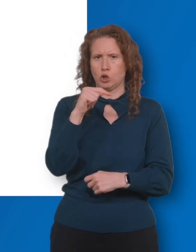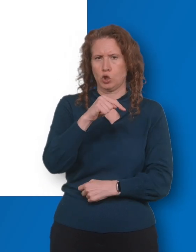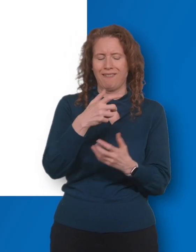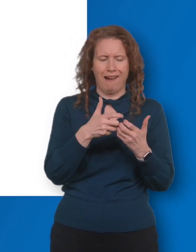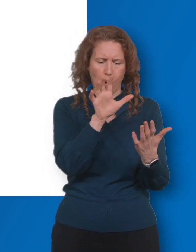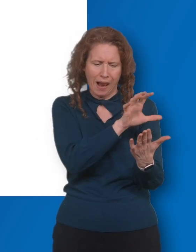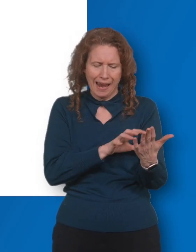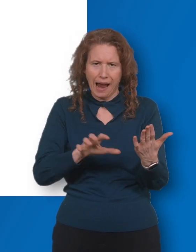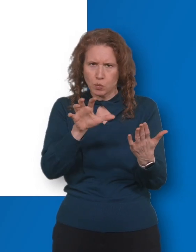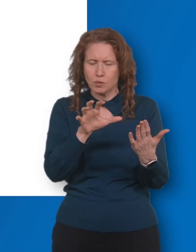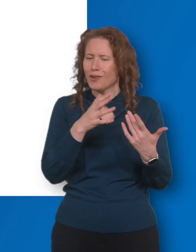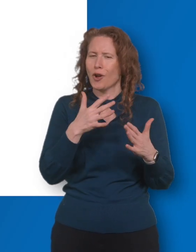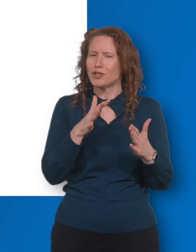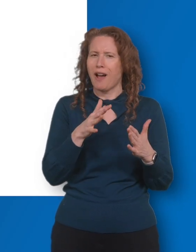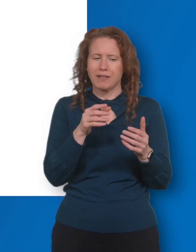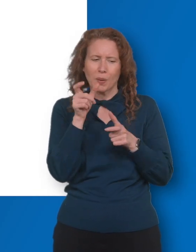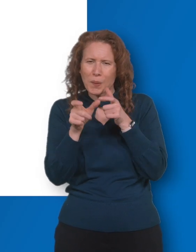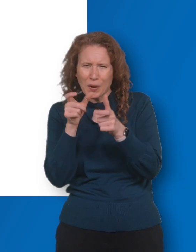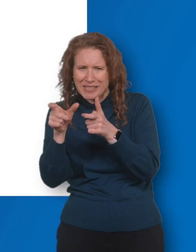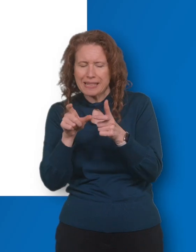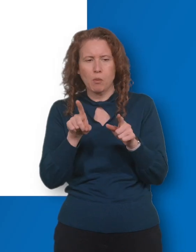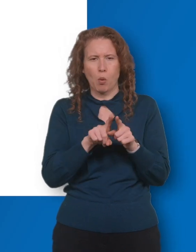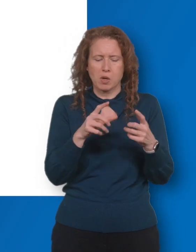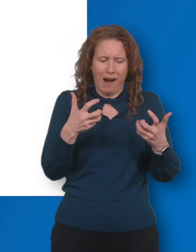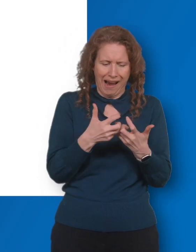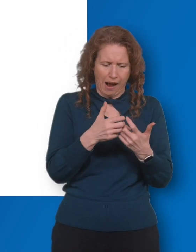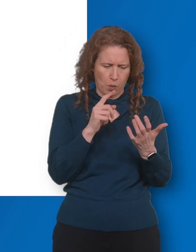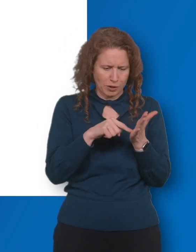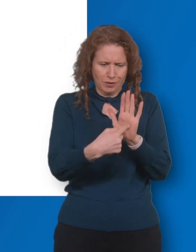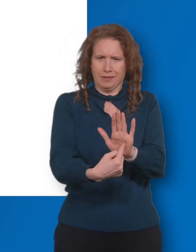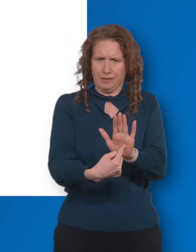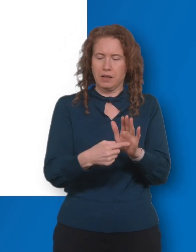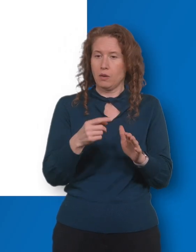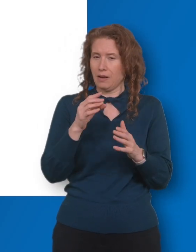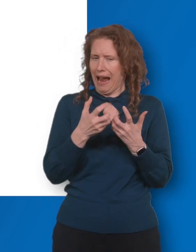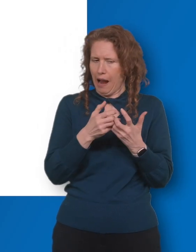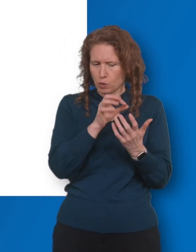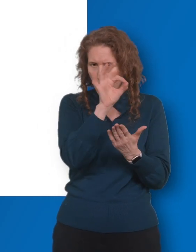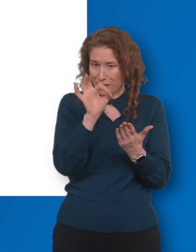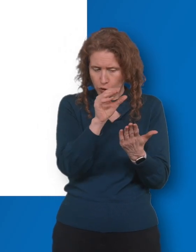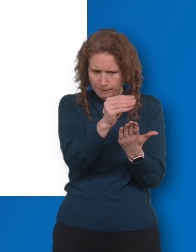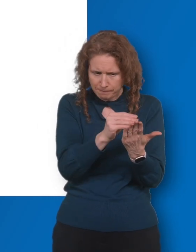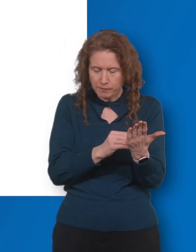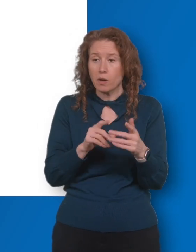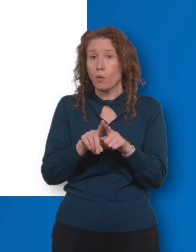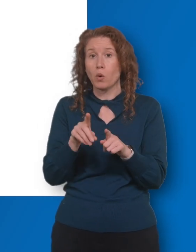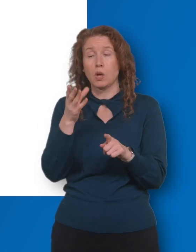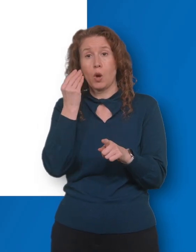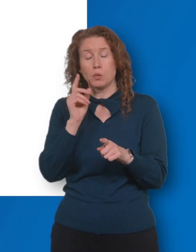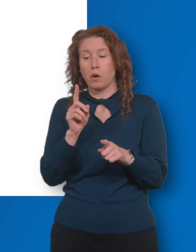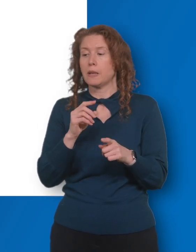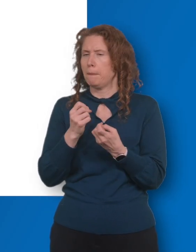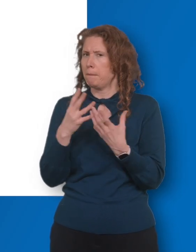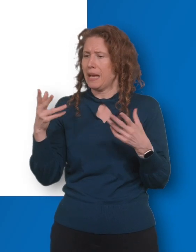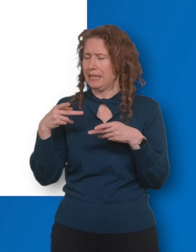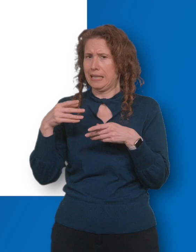as well as on wording of questions. We've also learned the hard way that a lot of the validated measures that we use